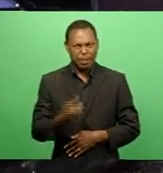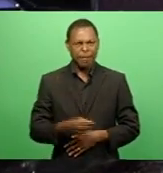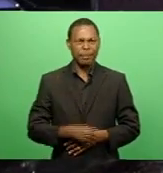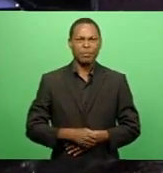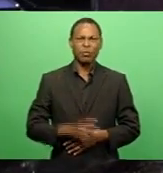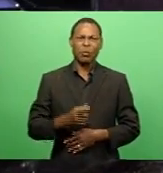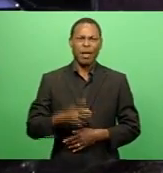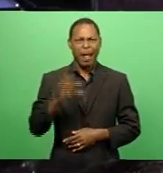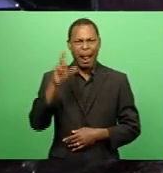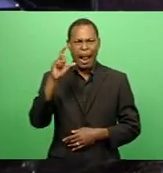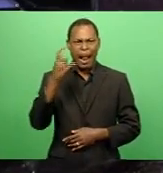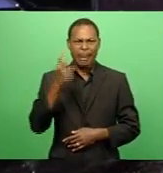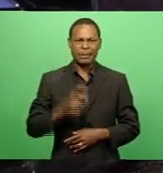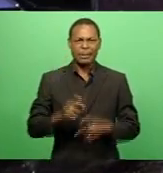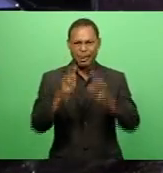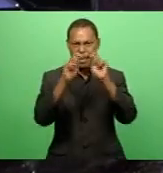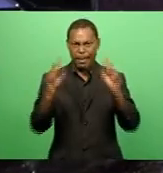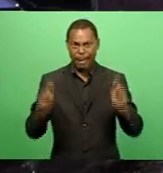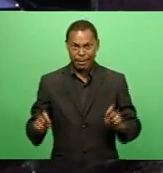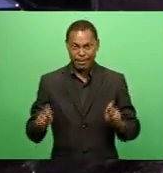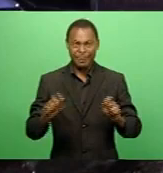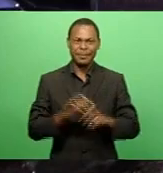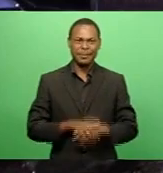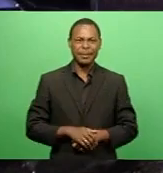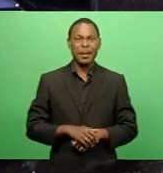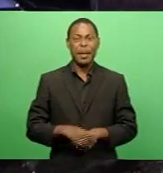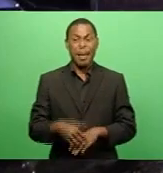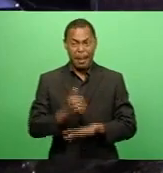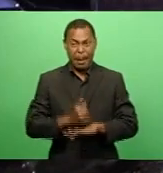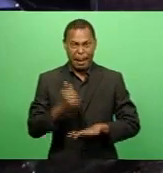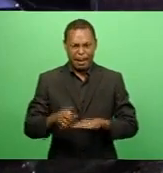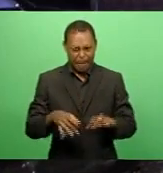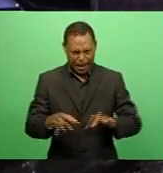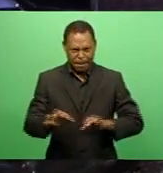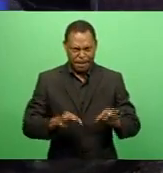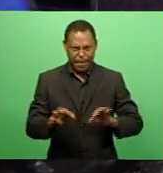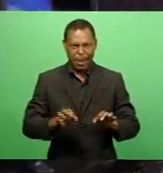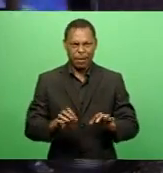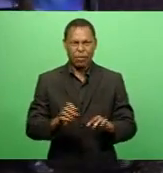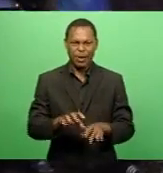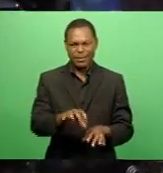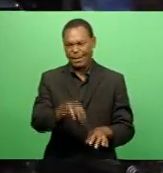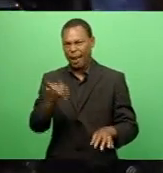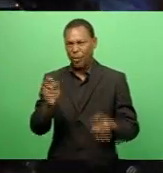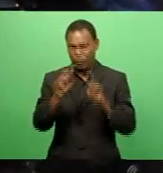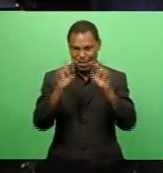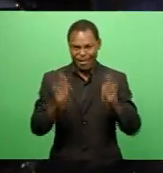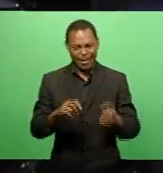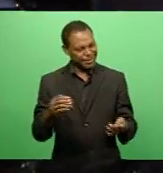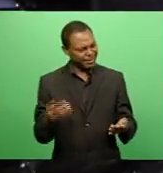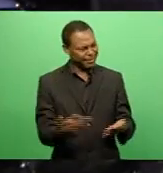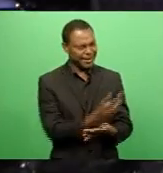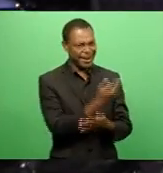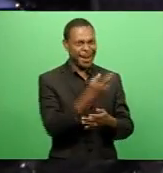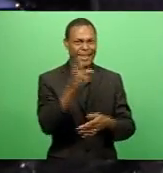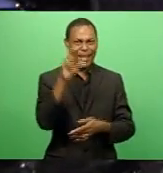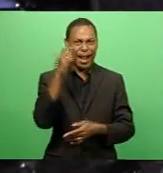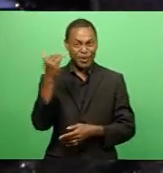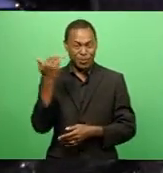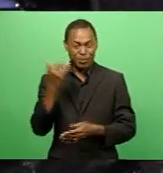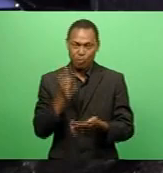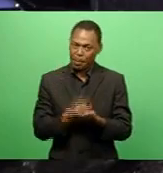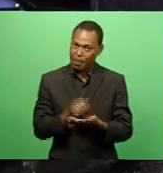tents. Now, government plans to get them out of these tents and into classrooms as soon as practical. So